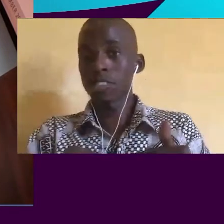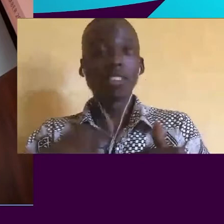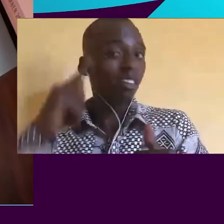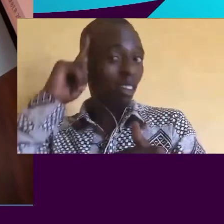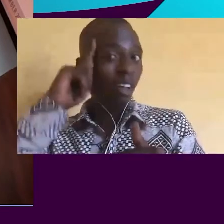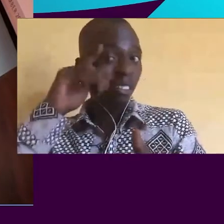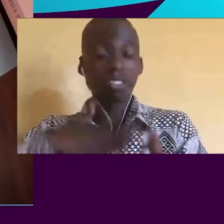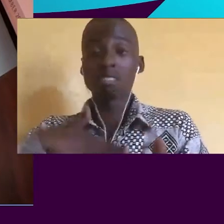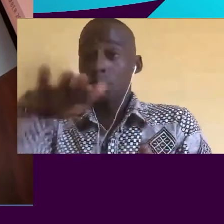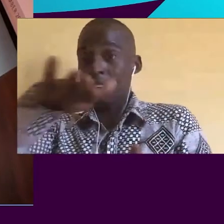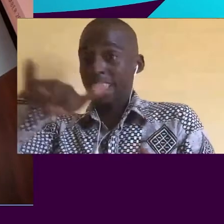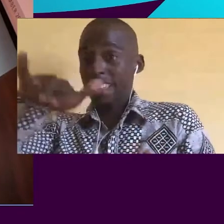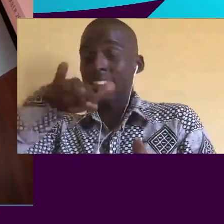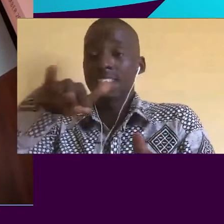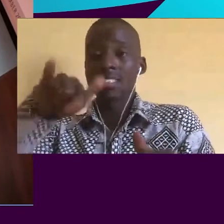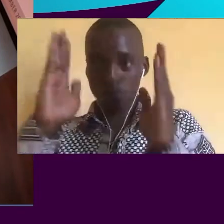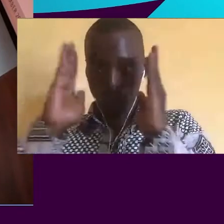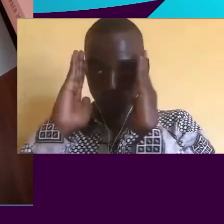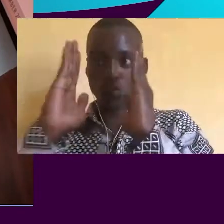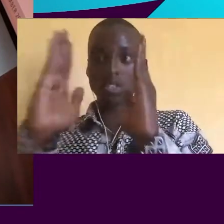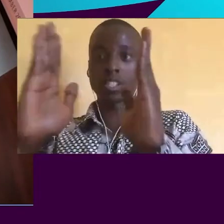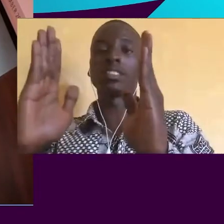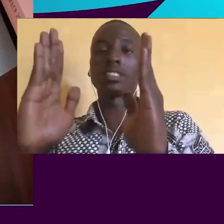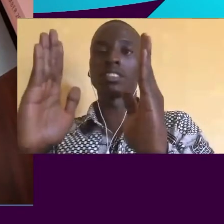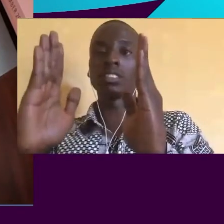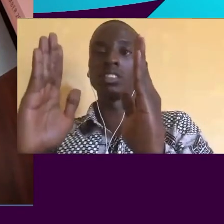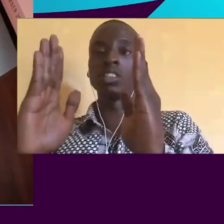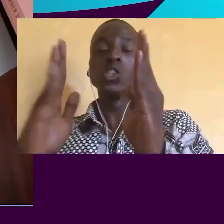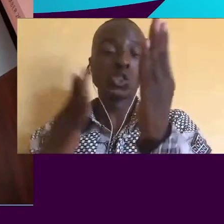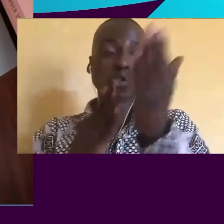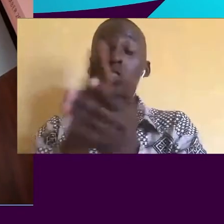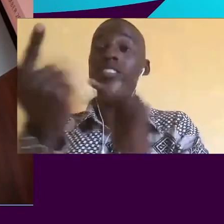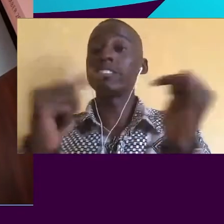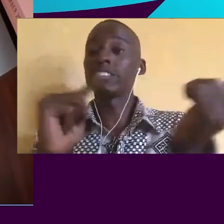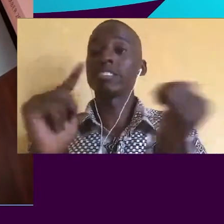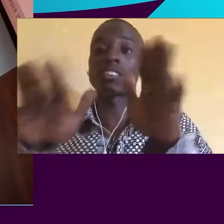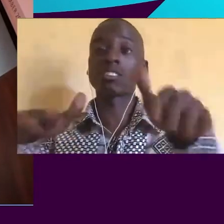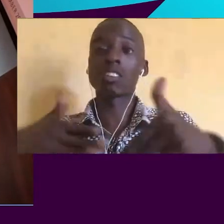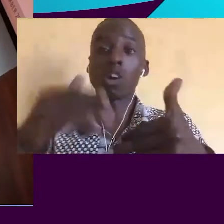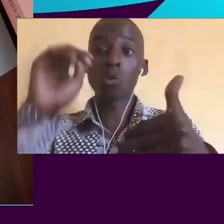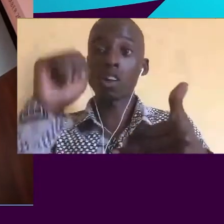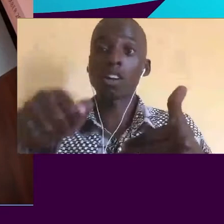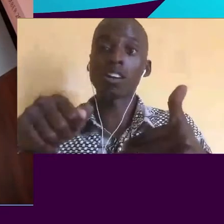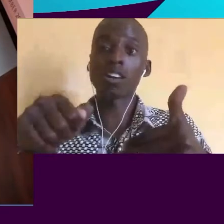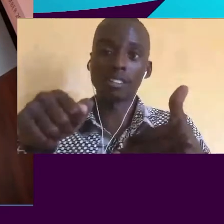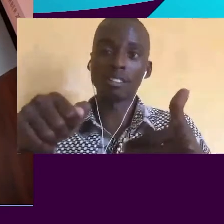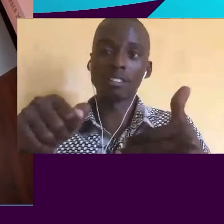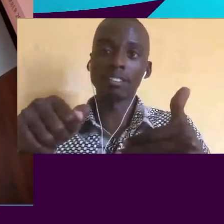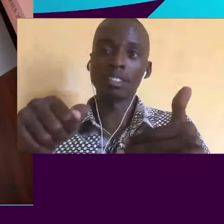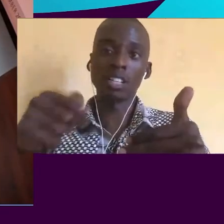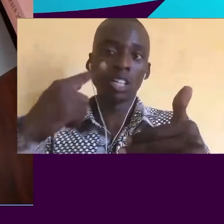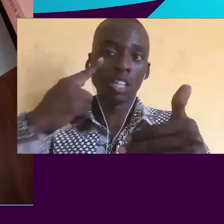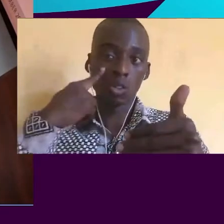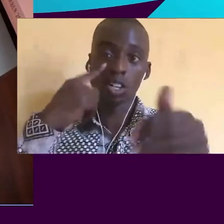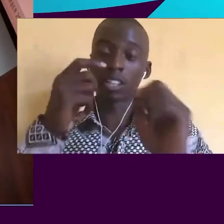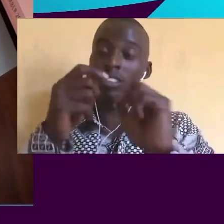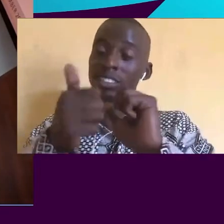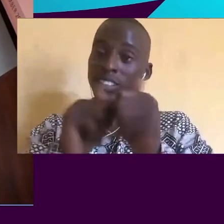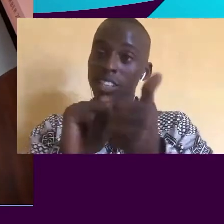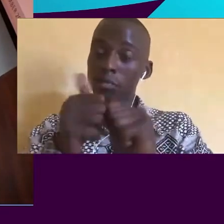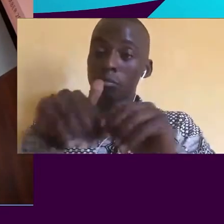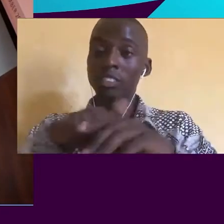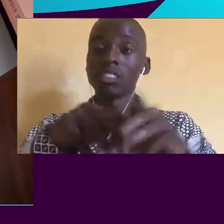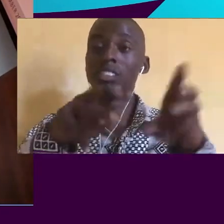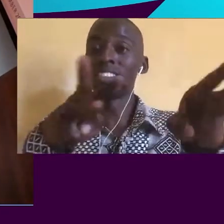niche will be to really discuss how we can leverage on games and sports in terms of promoting